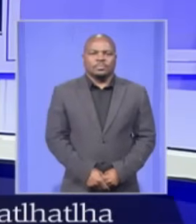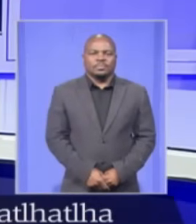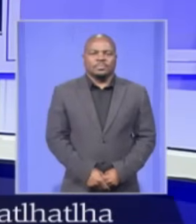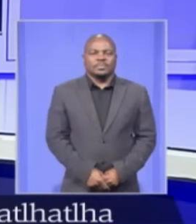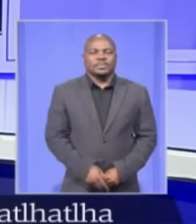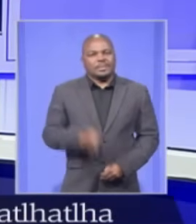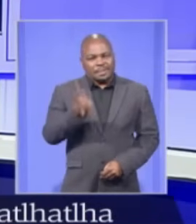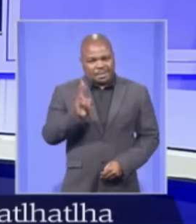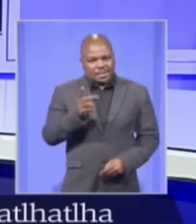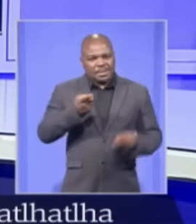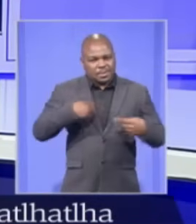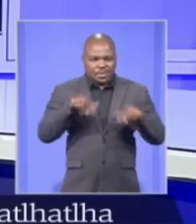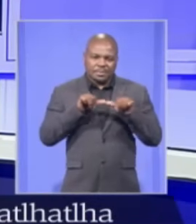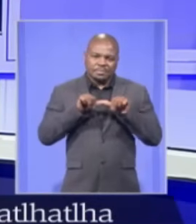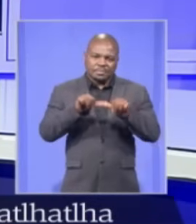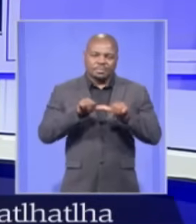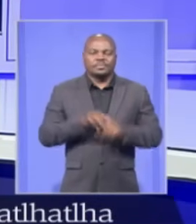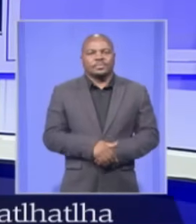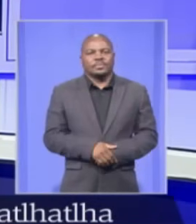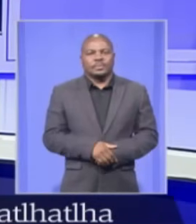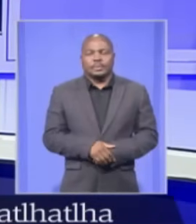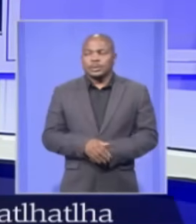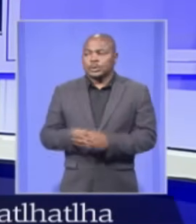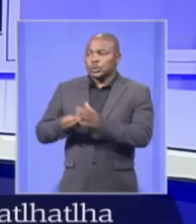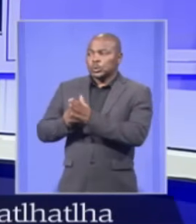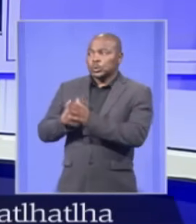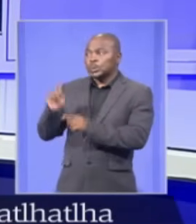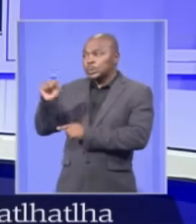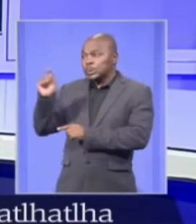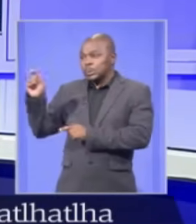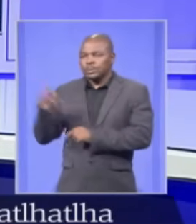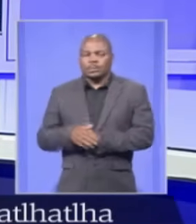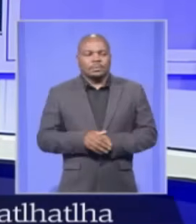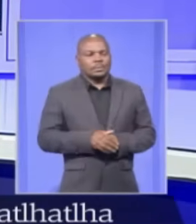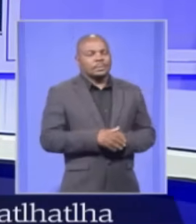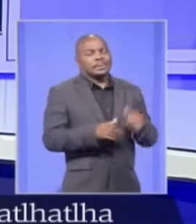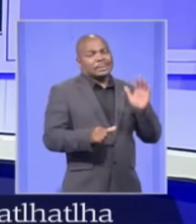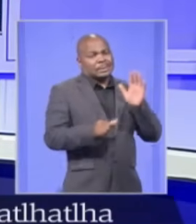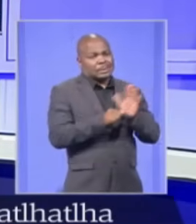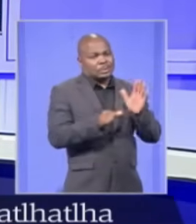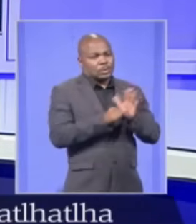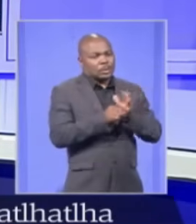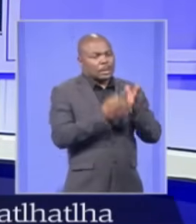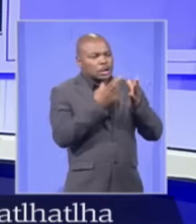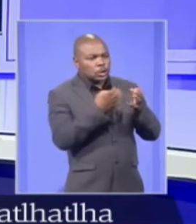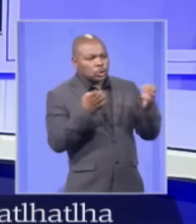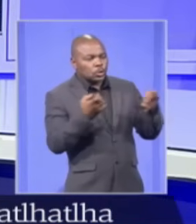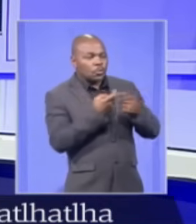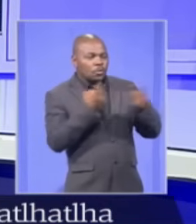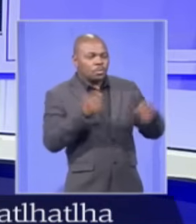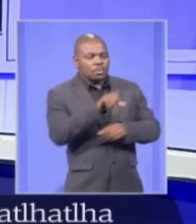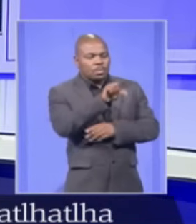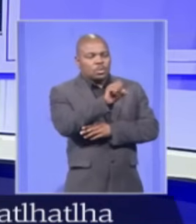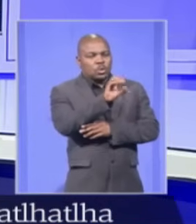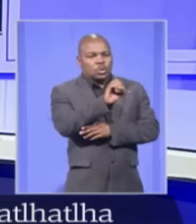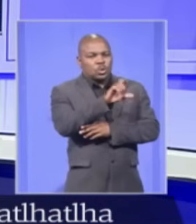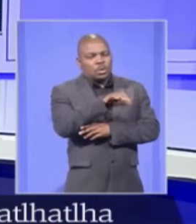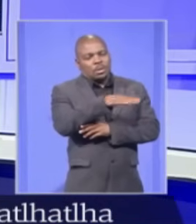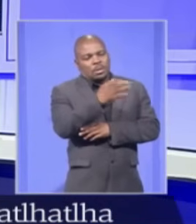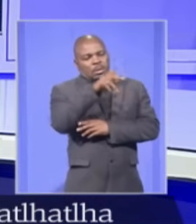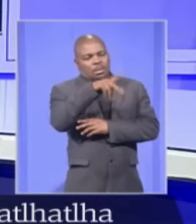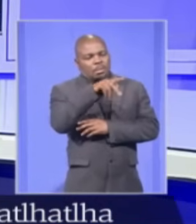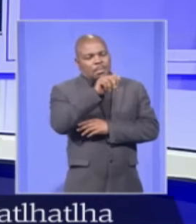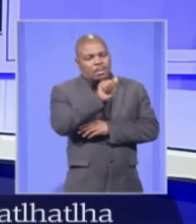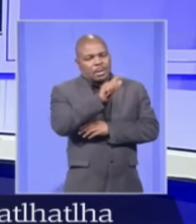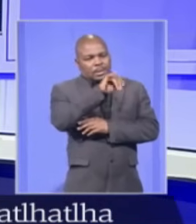Mothoetso re santse re le mmogo. Disenyi di tswelela go tota mafaratlhatlha a botlhokwa a masepala wa selegae wa Salt Lake kwa